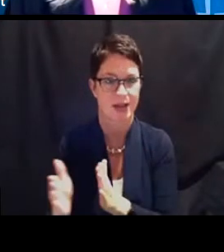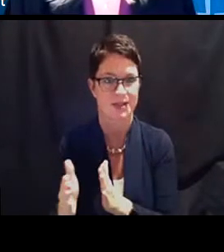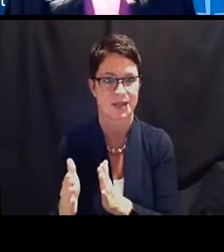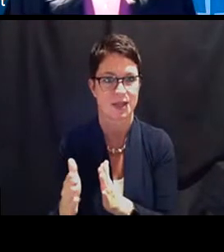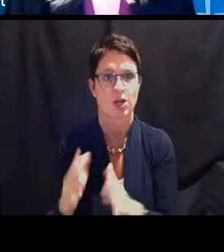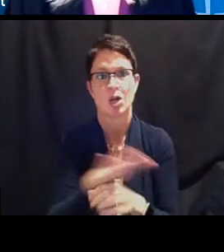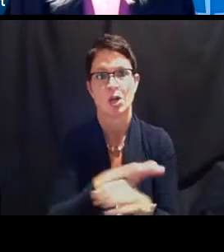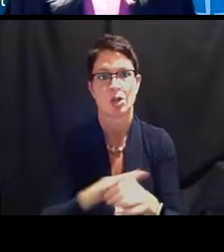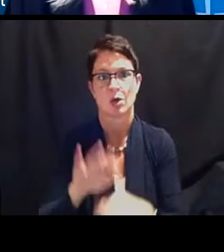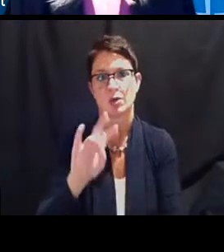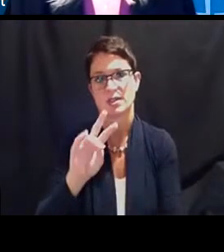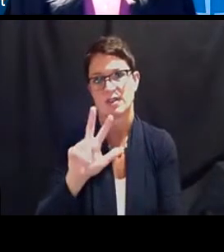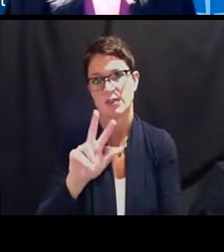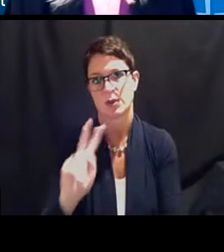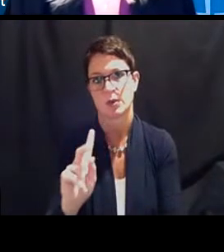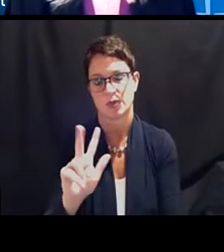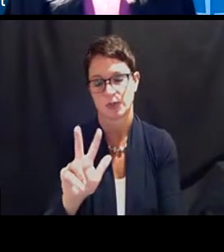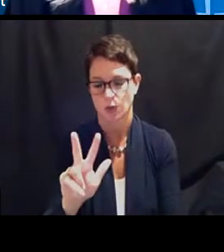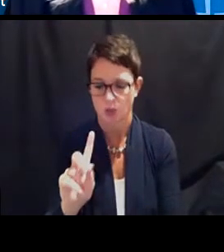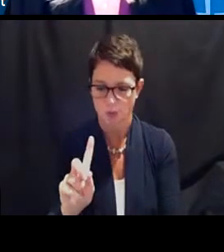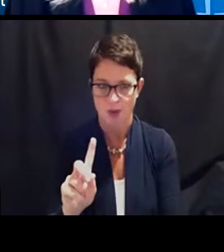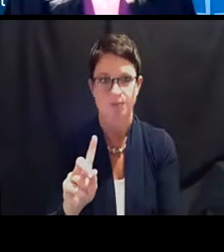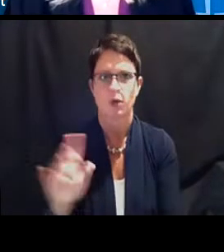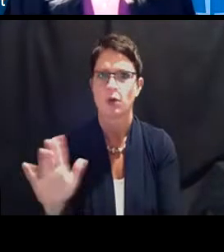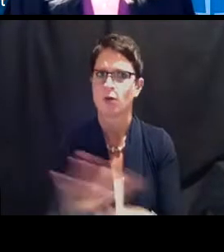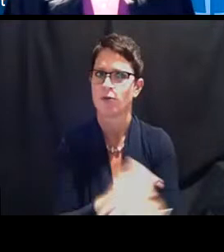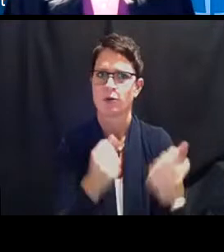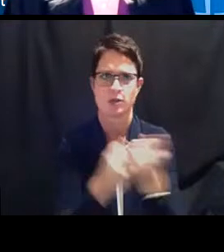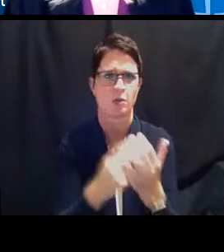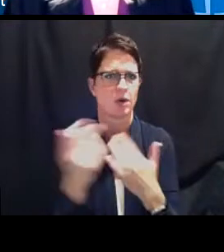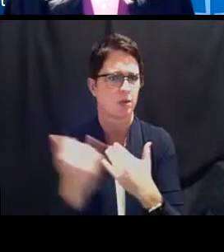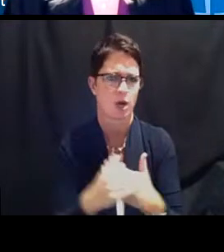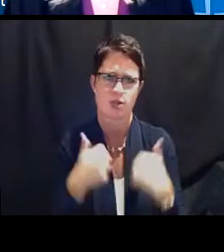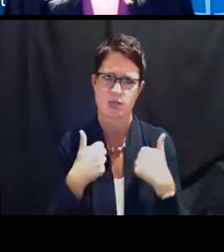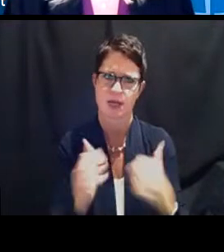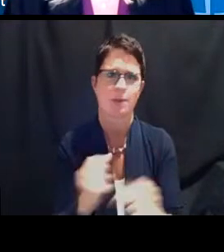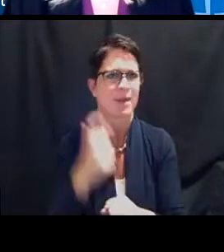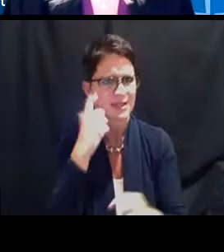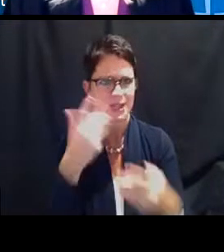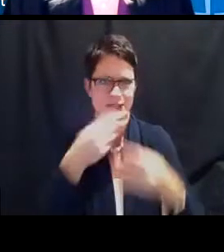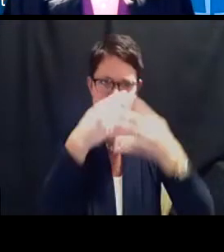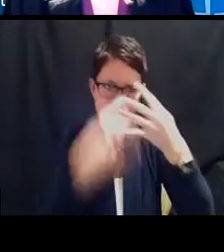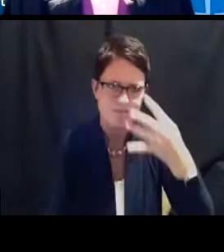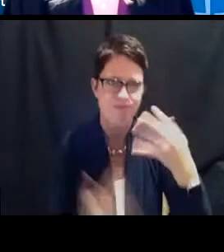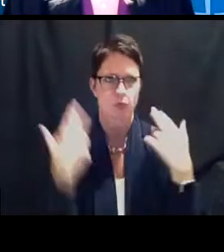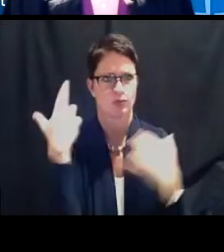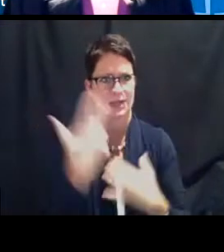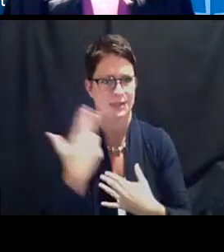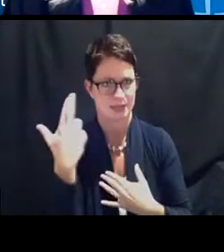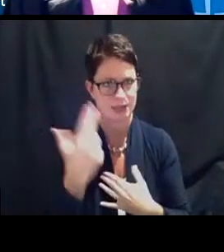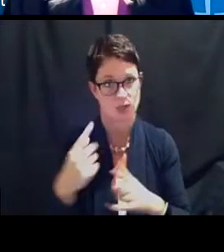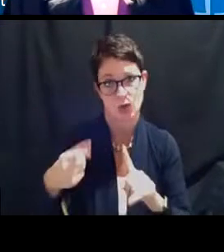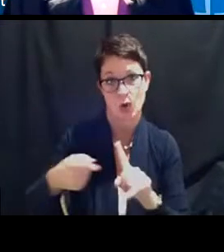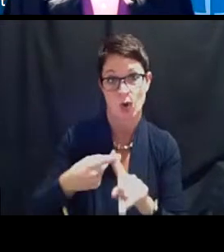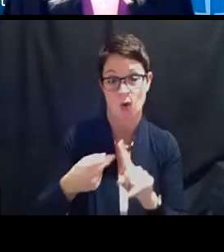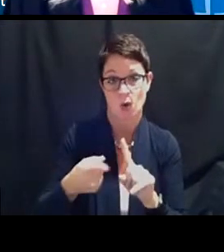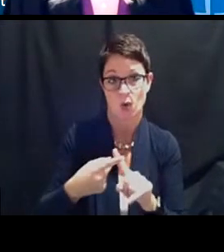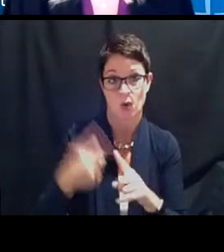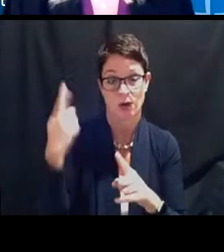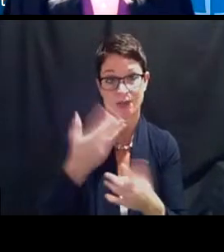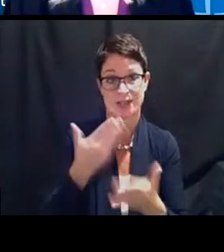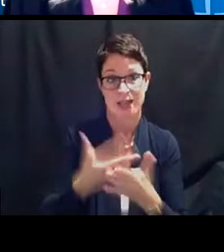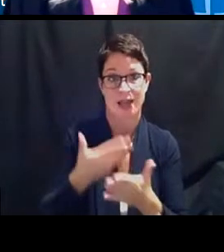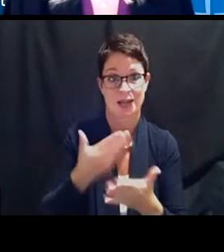of Local 731. We're in full support of this project. Makes sense for a bunch of reasons. One, in an